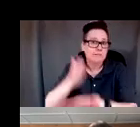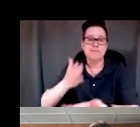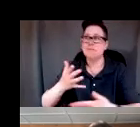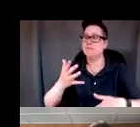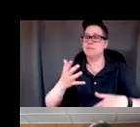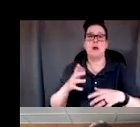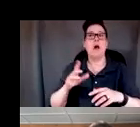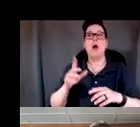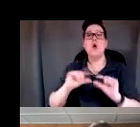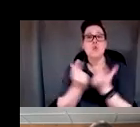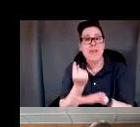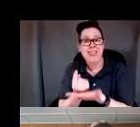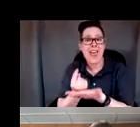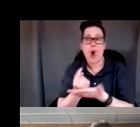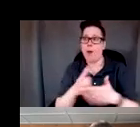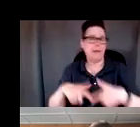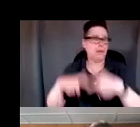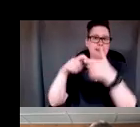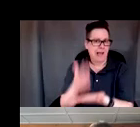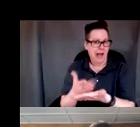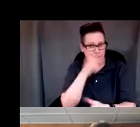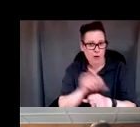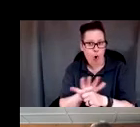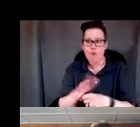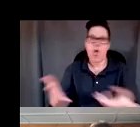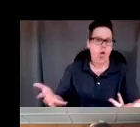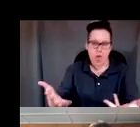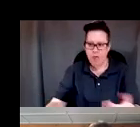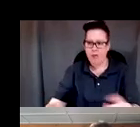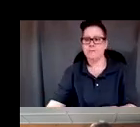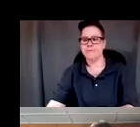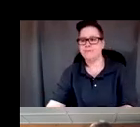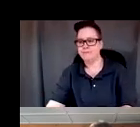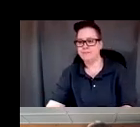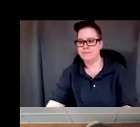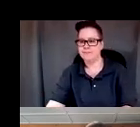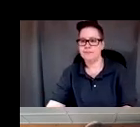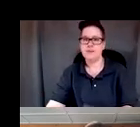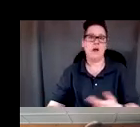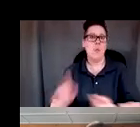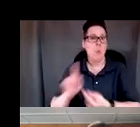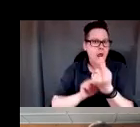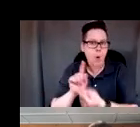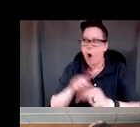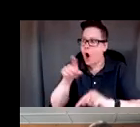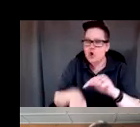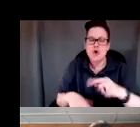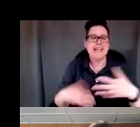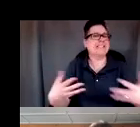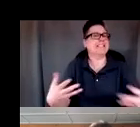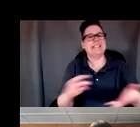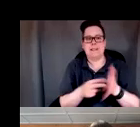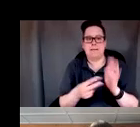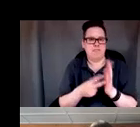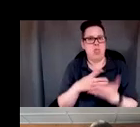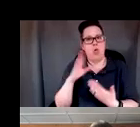they would meet with, because they were all cut off. They couldn't do one-on-ones, they couldn't meet in person. So that really hurt the whole